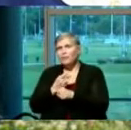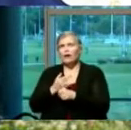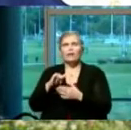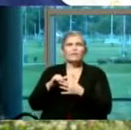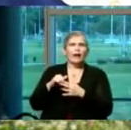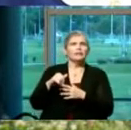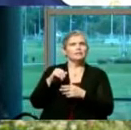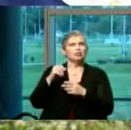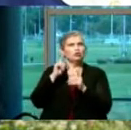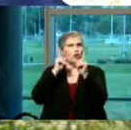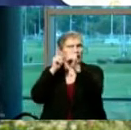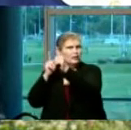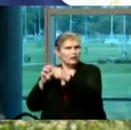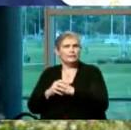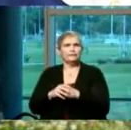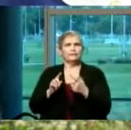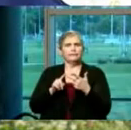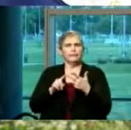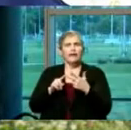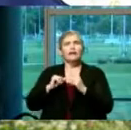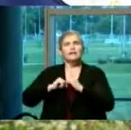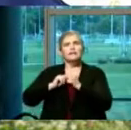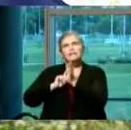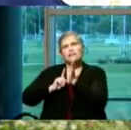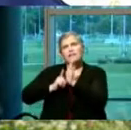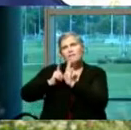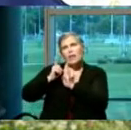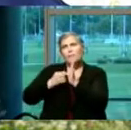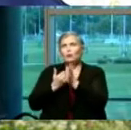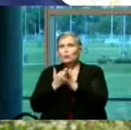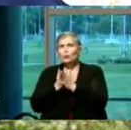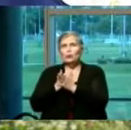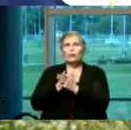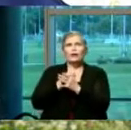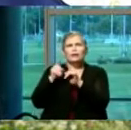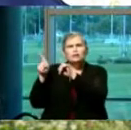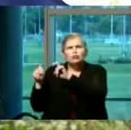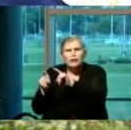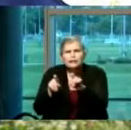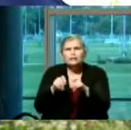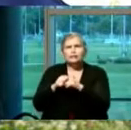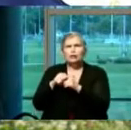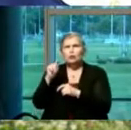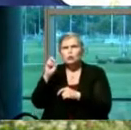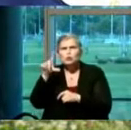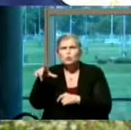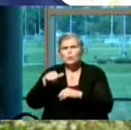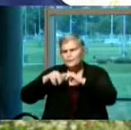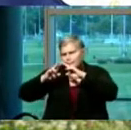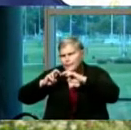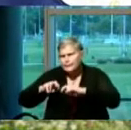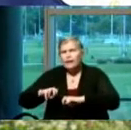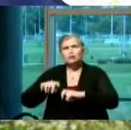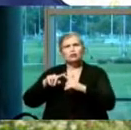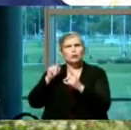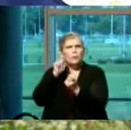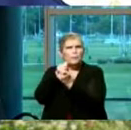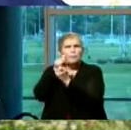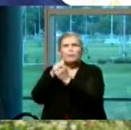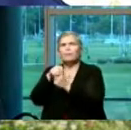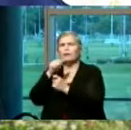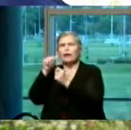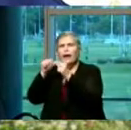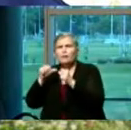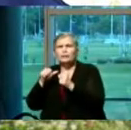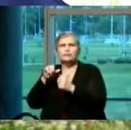strategies. We need to continue to develop new surveys and new tools and analyses to pinpoint barriers and to access and build